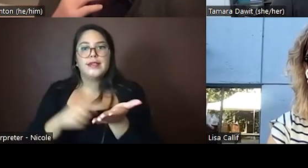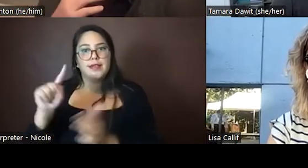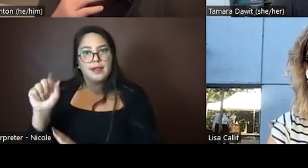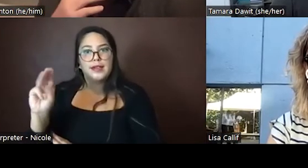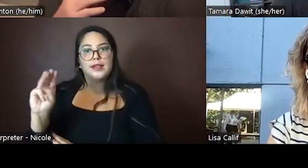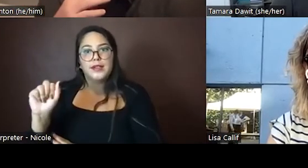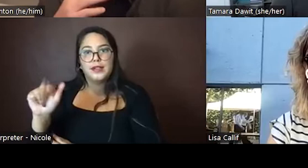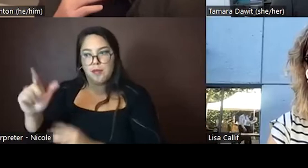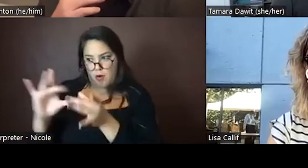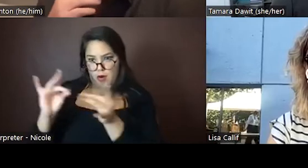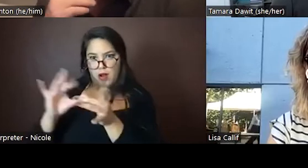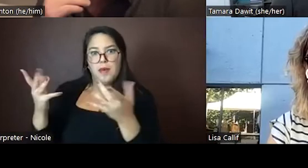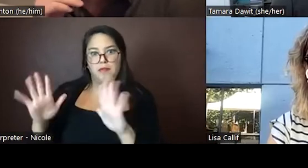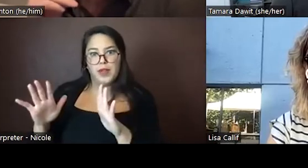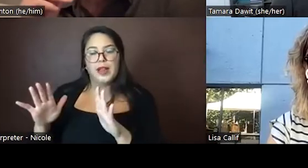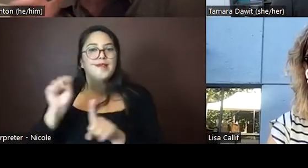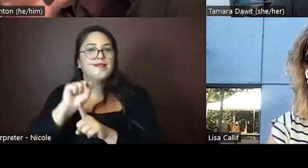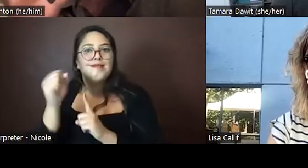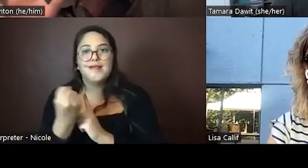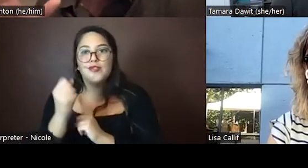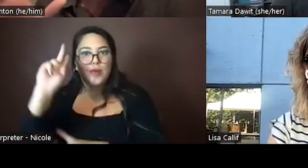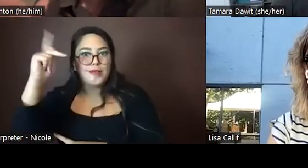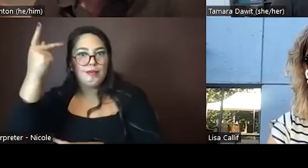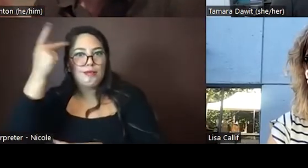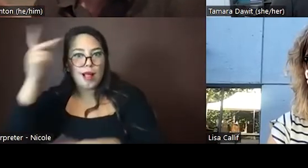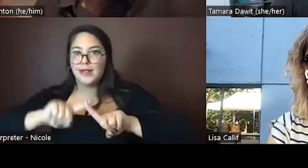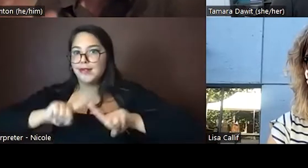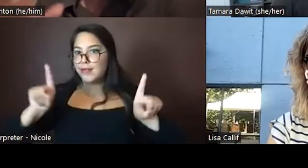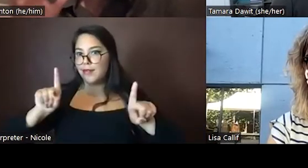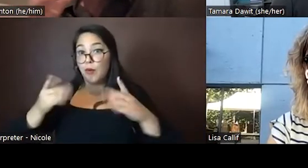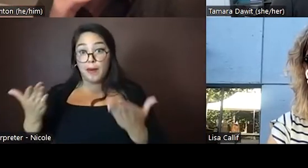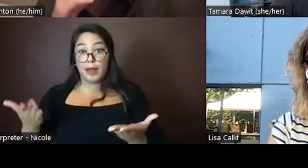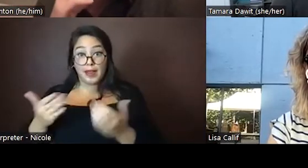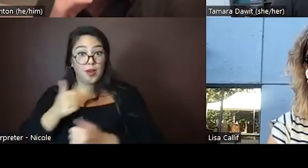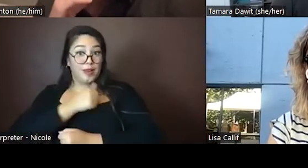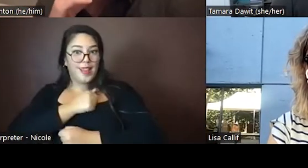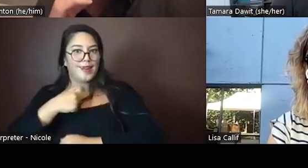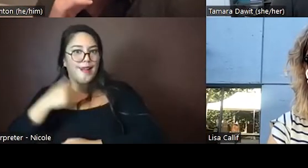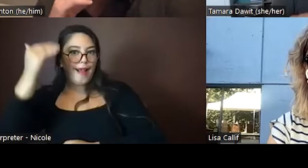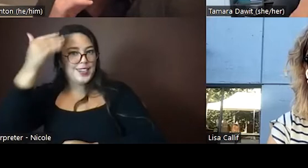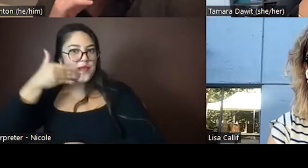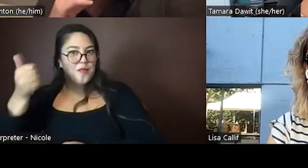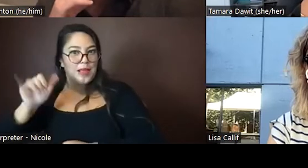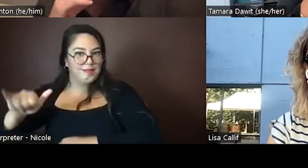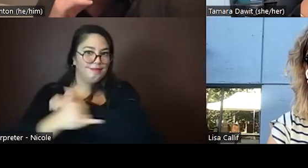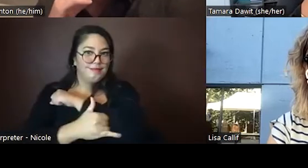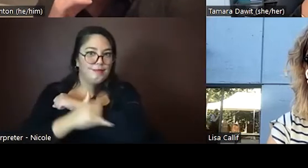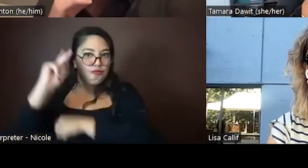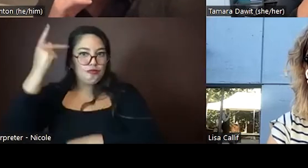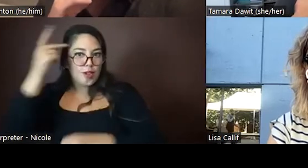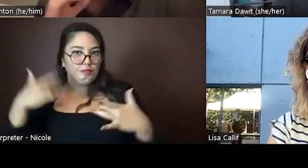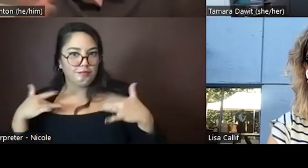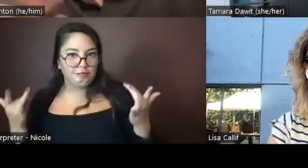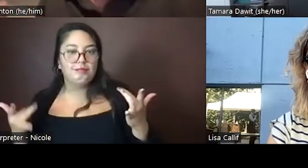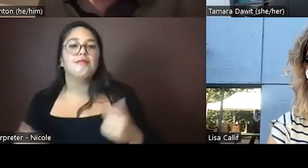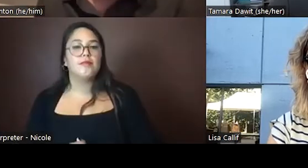are different geopolitically. And in Canada is where I know best. And also there